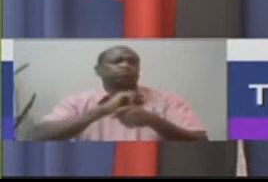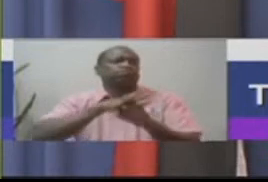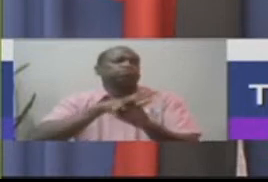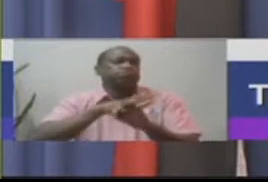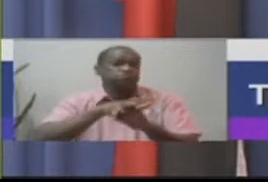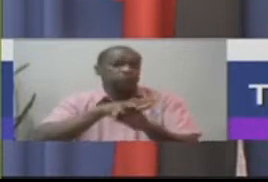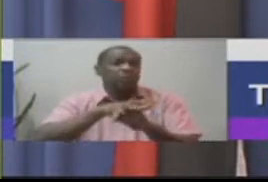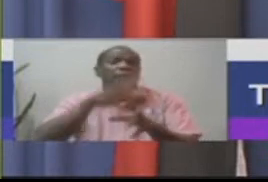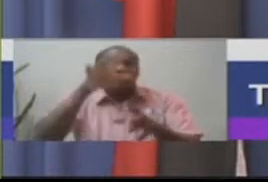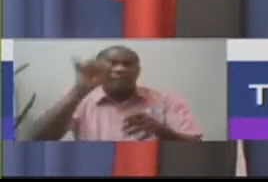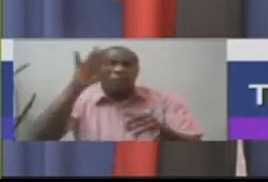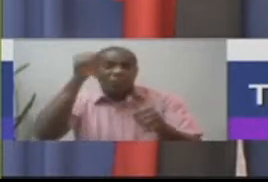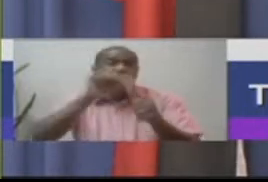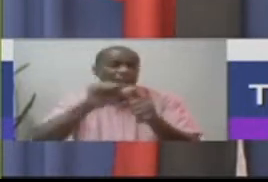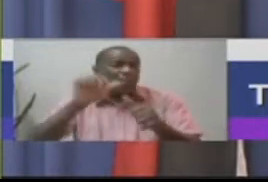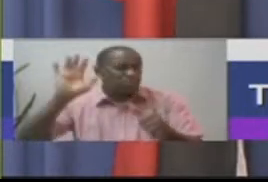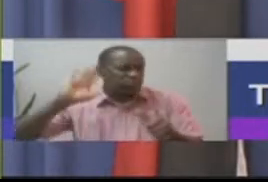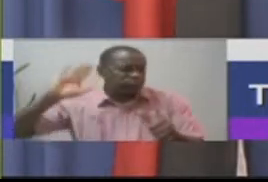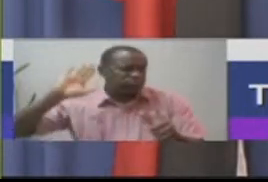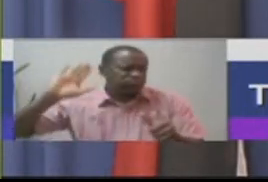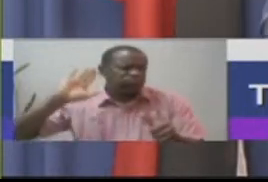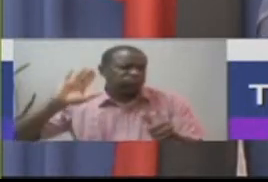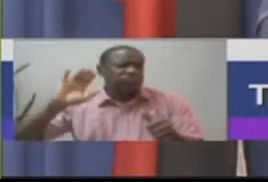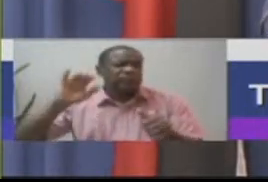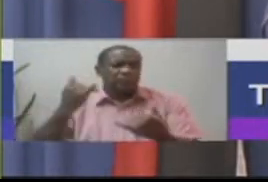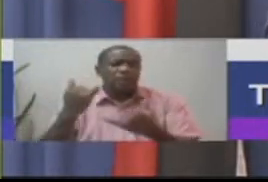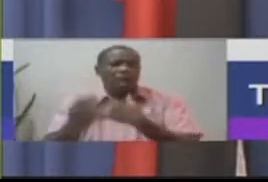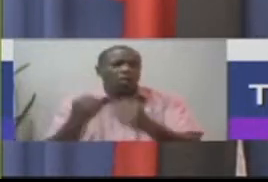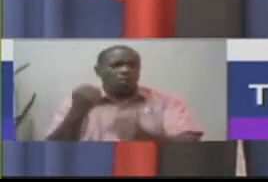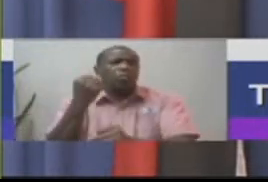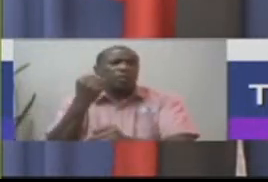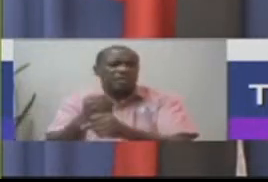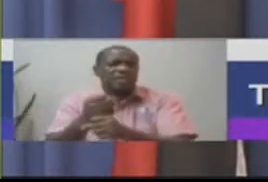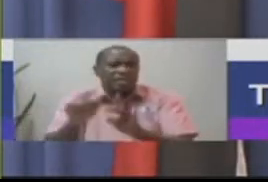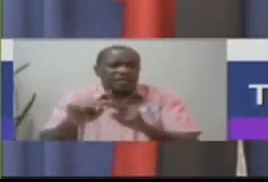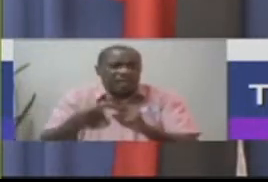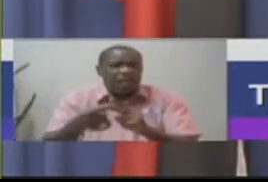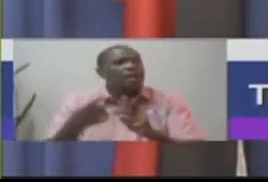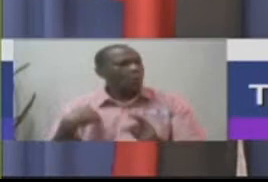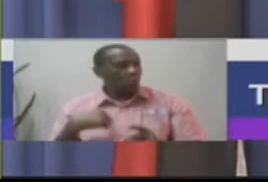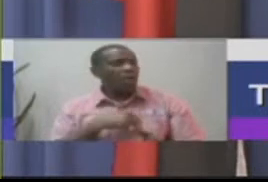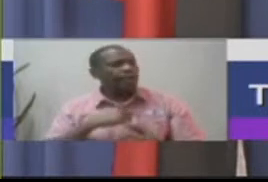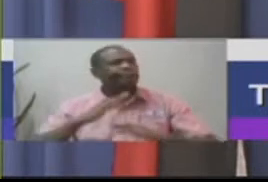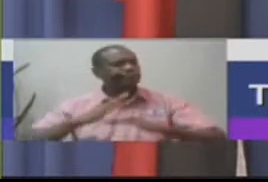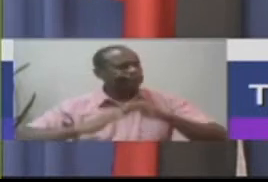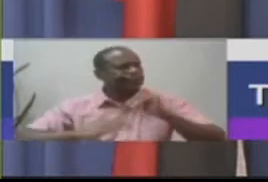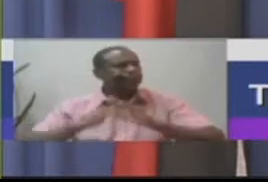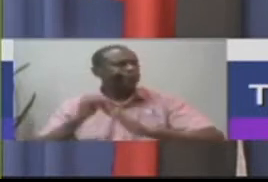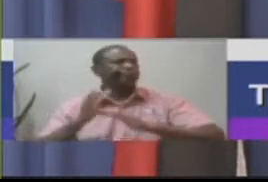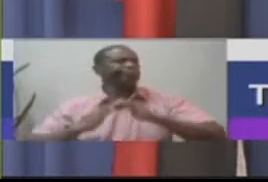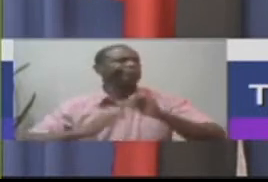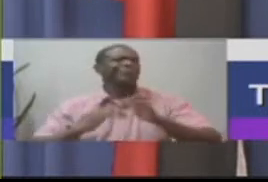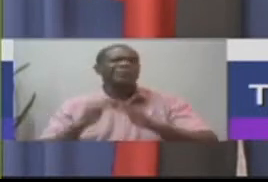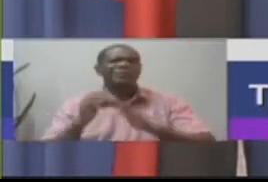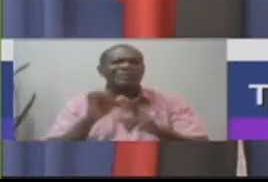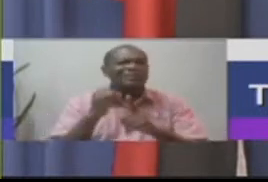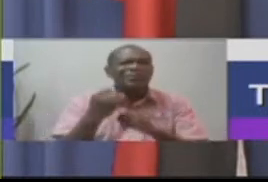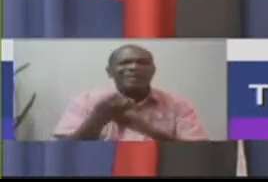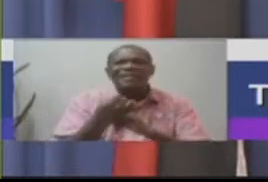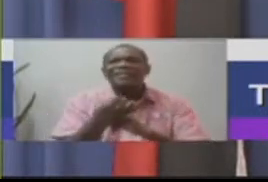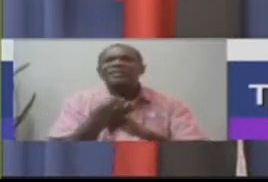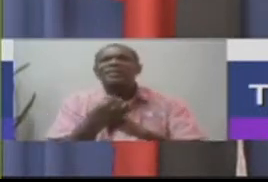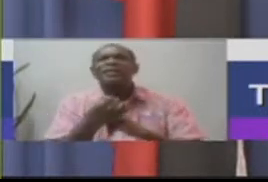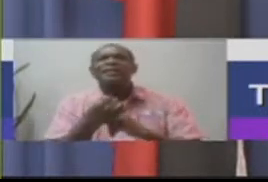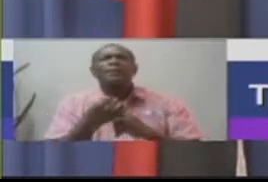early part of this year, was in a comfortable position of being the supplier